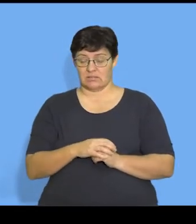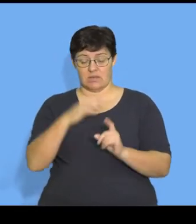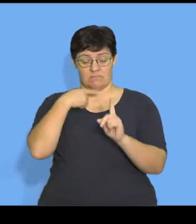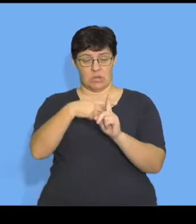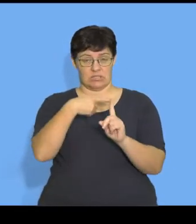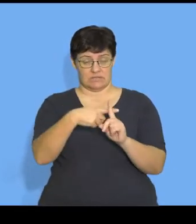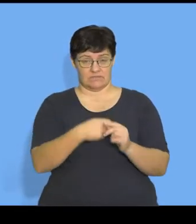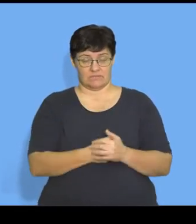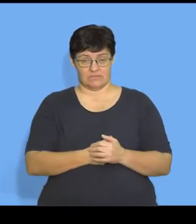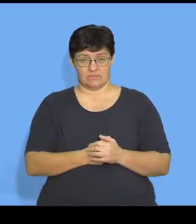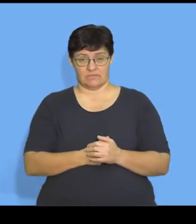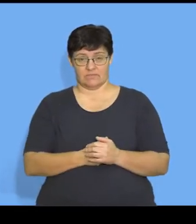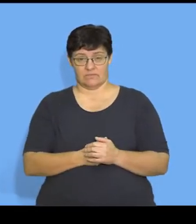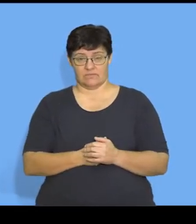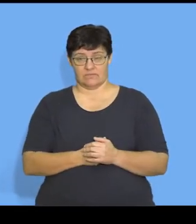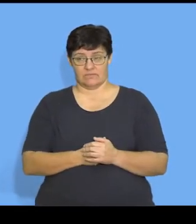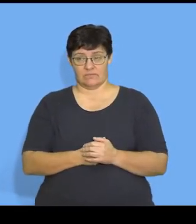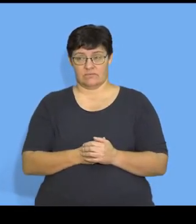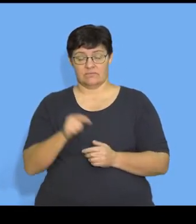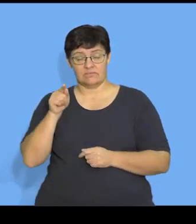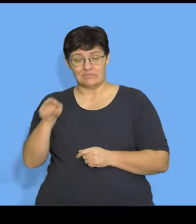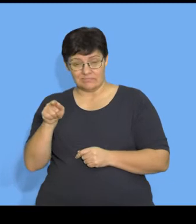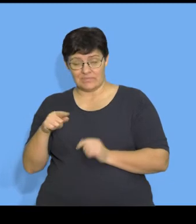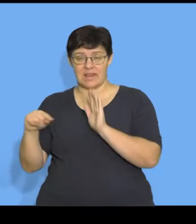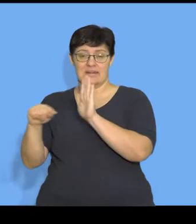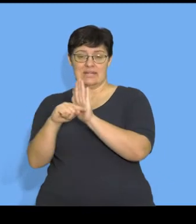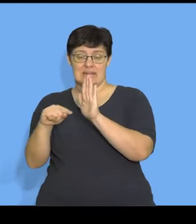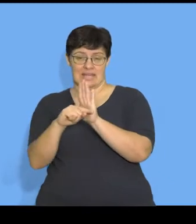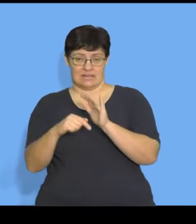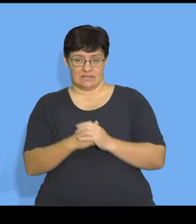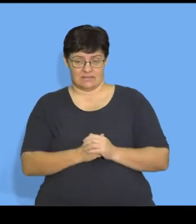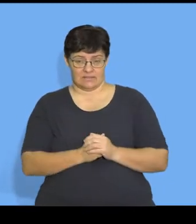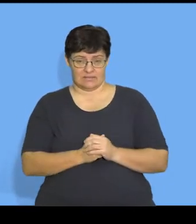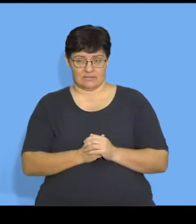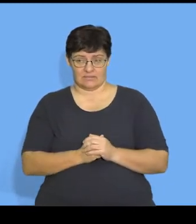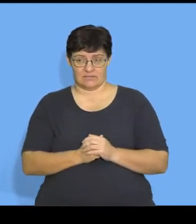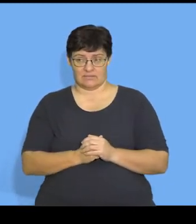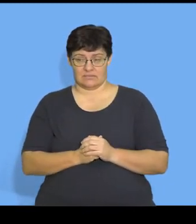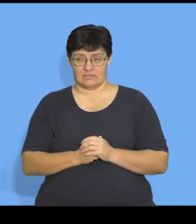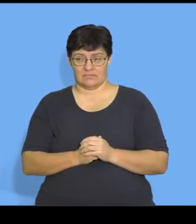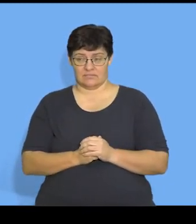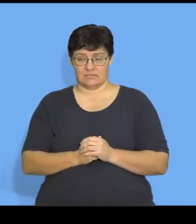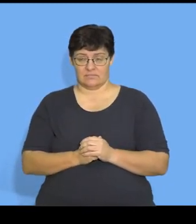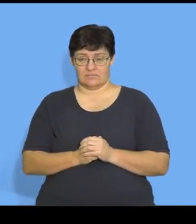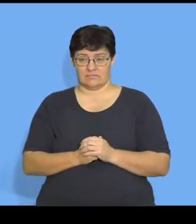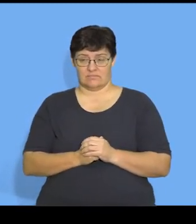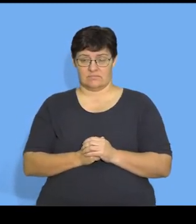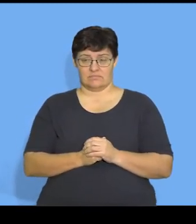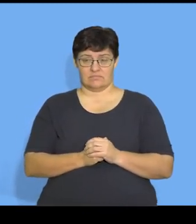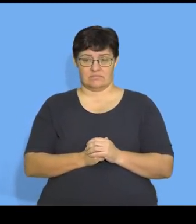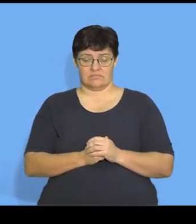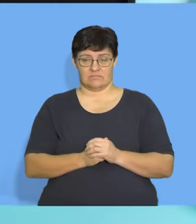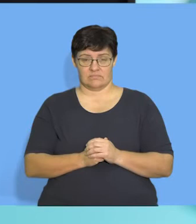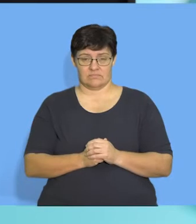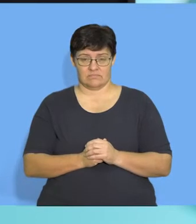direction. This one is in a negative direction. I'm